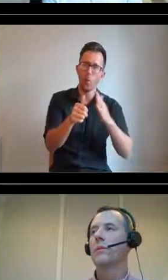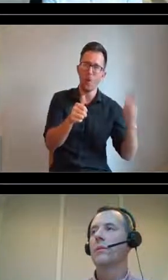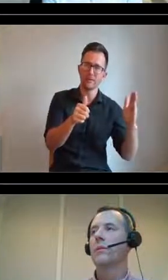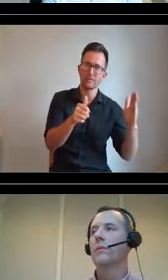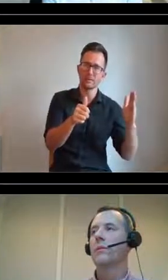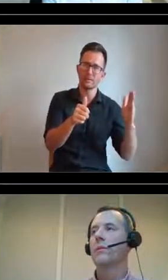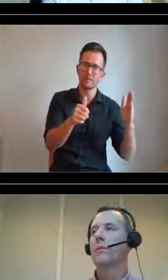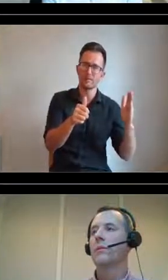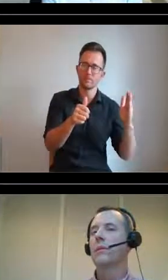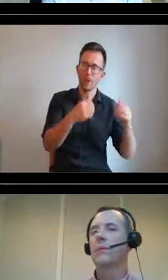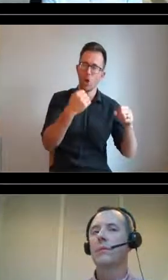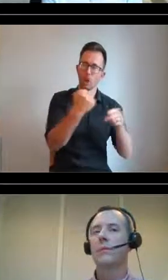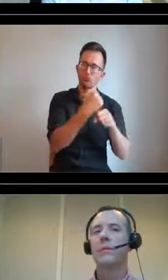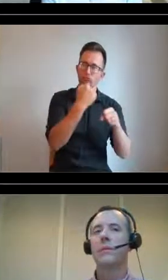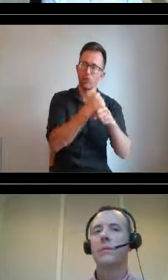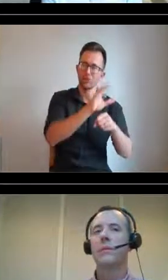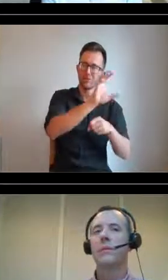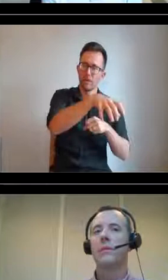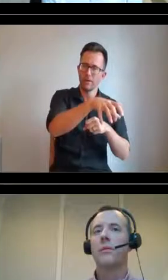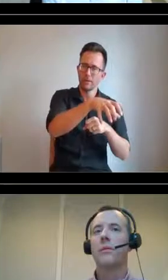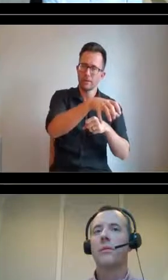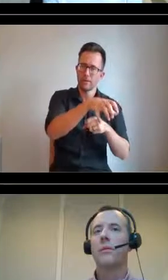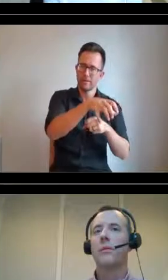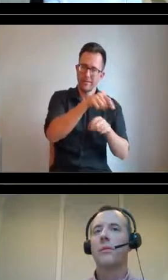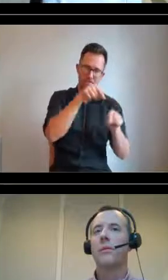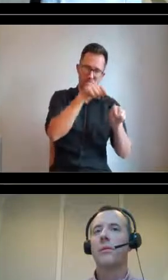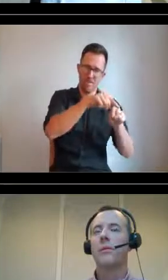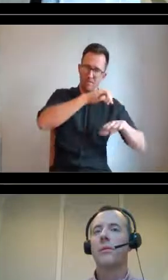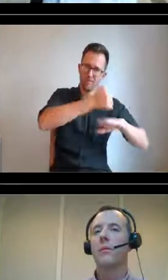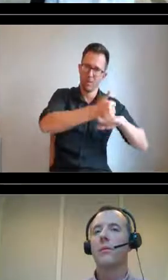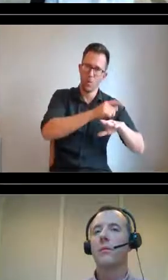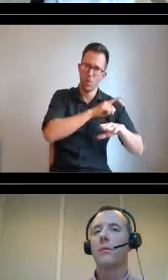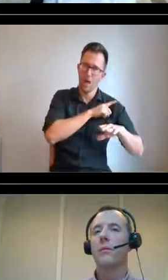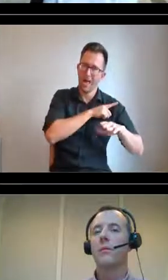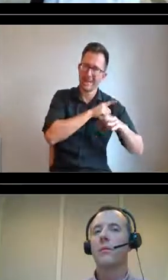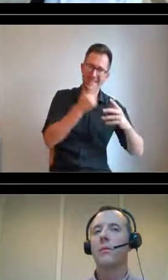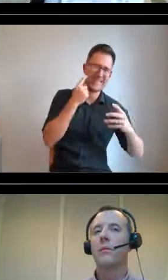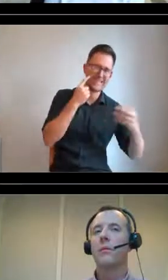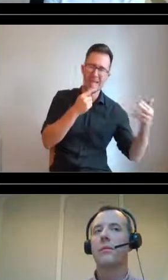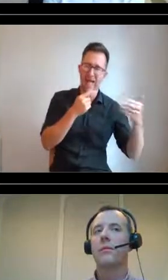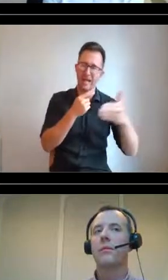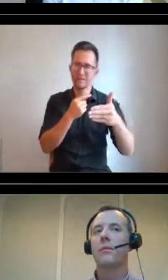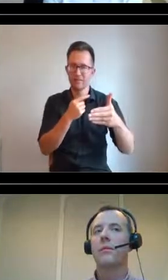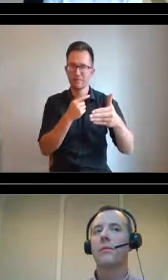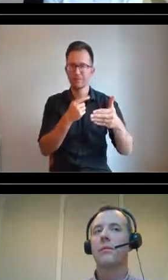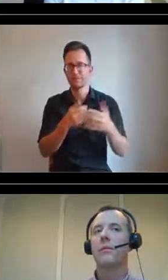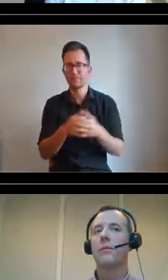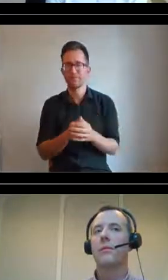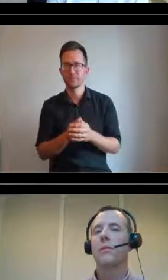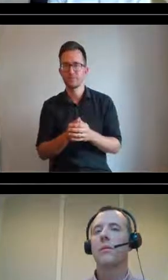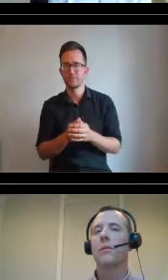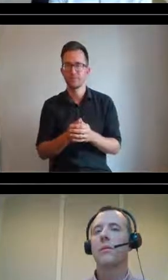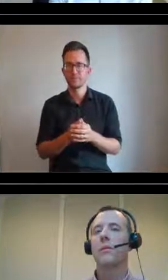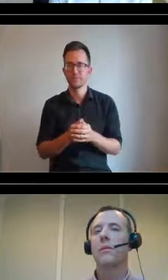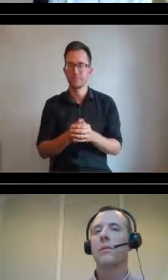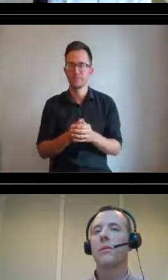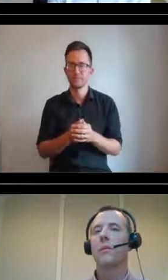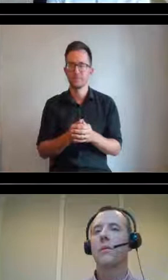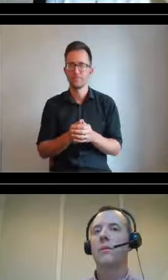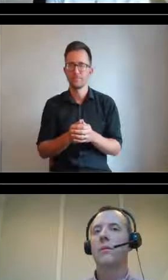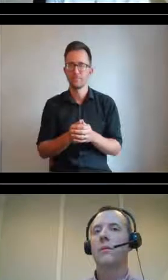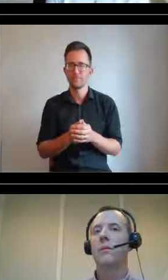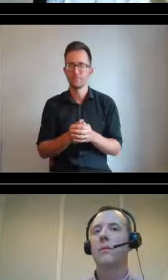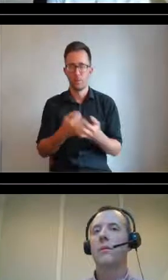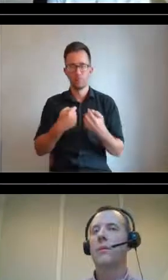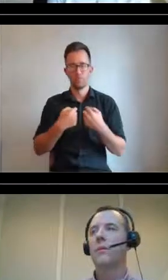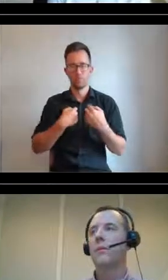of LTC to provide access from that side. And I just think that